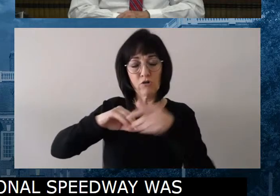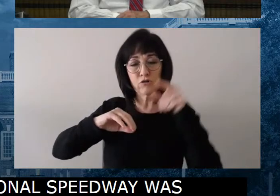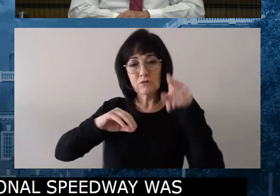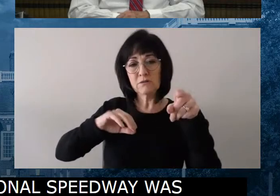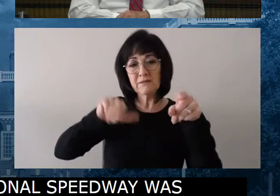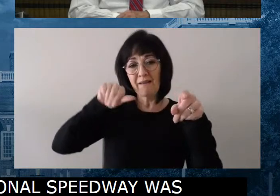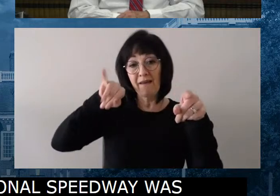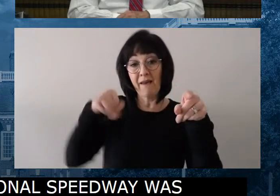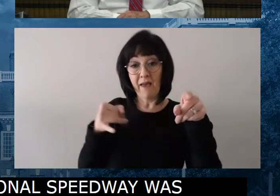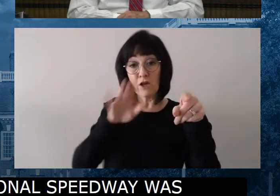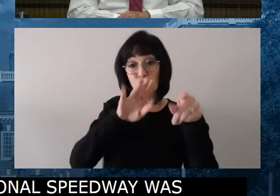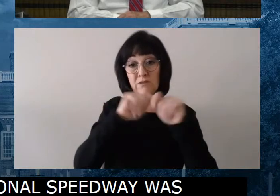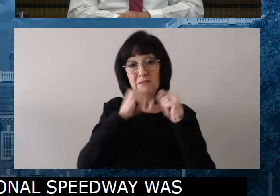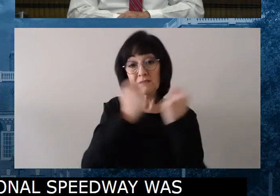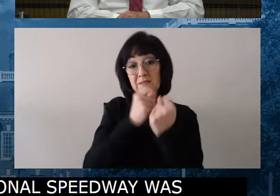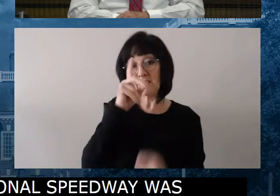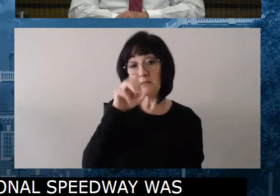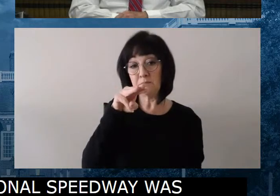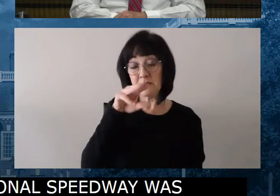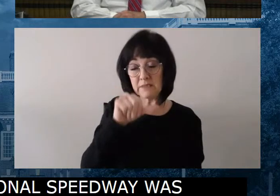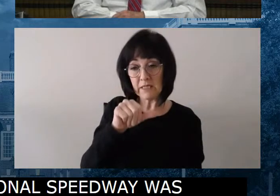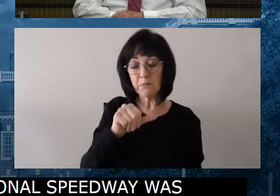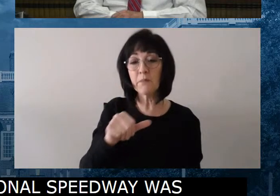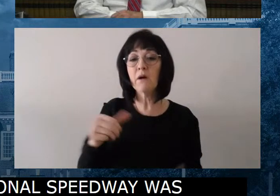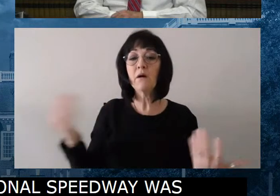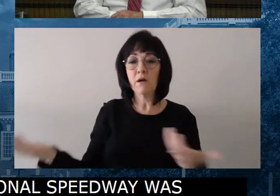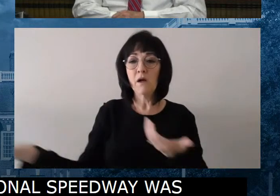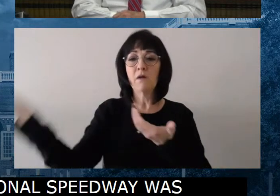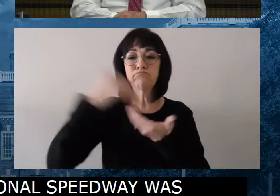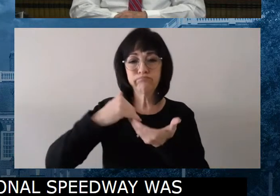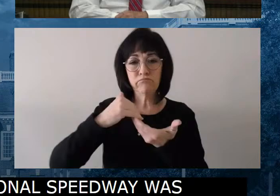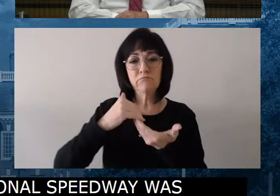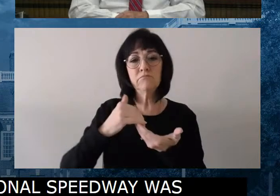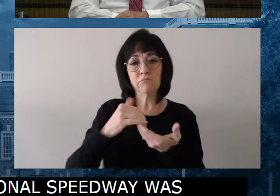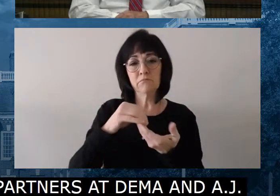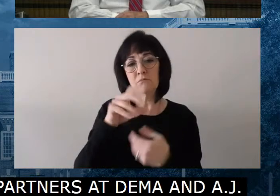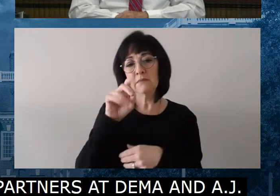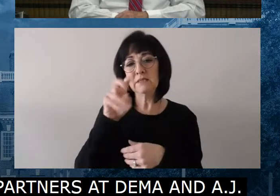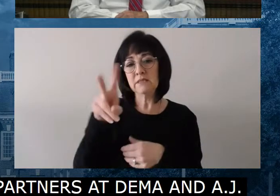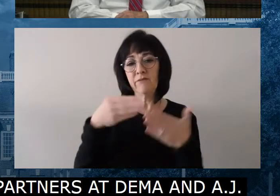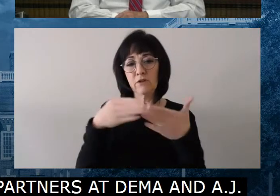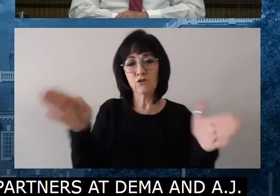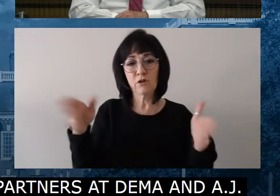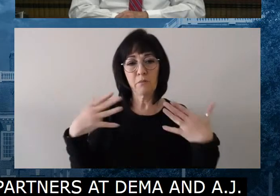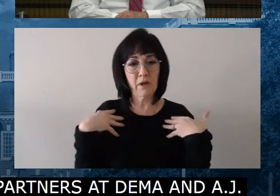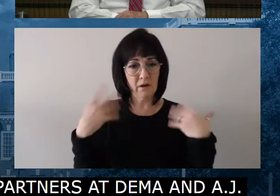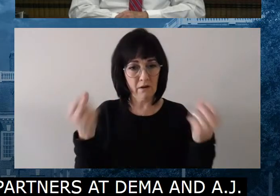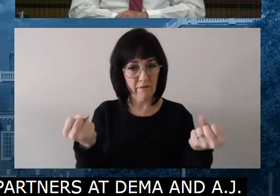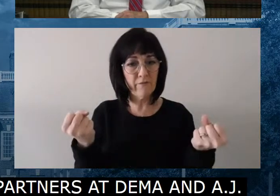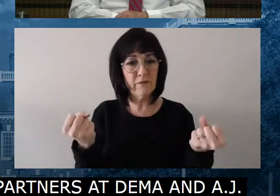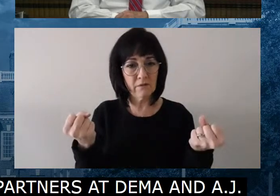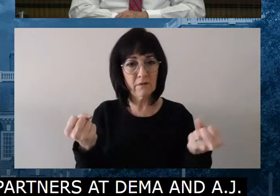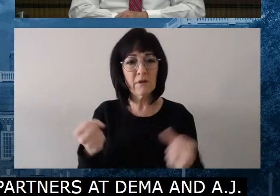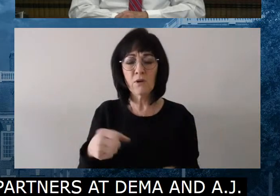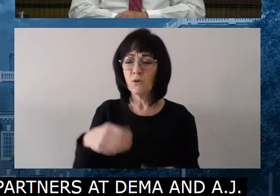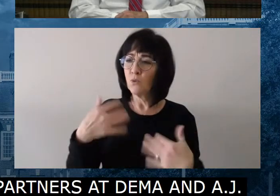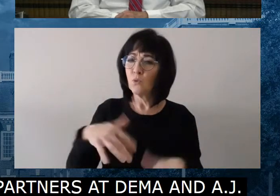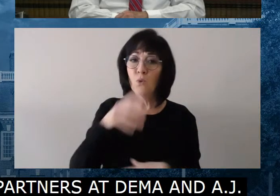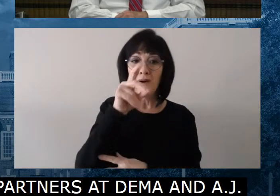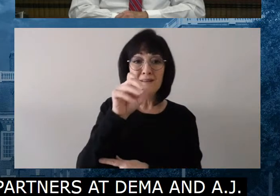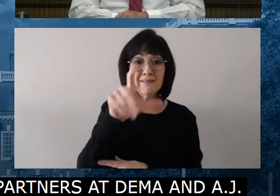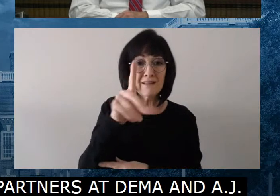at the Delaware Division of Public Health. Our partners with our Del.dot employees, boy, they've been fantastic,